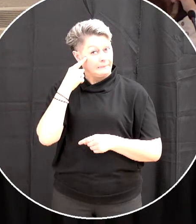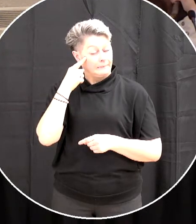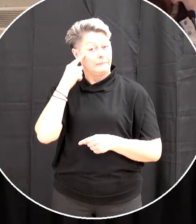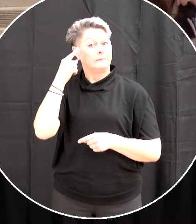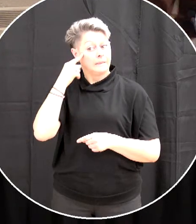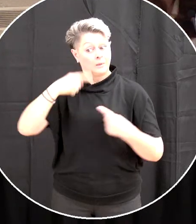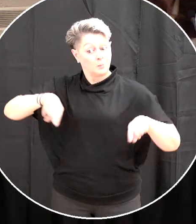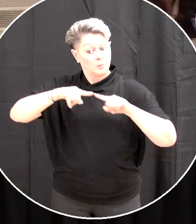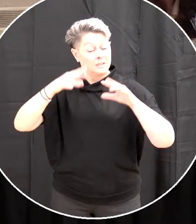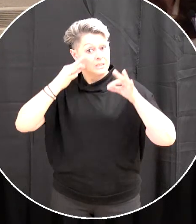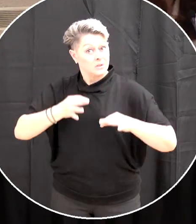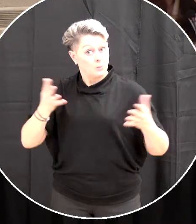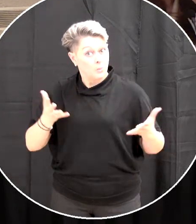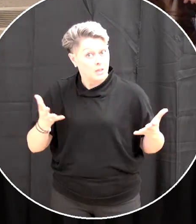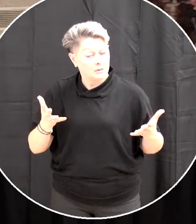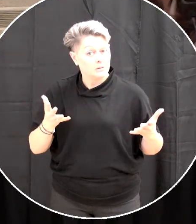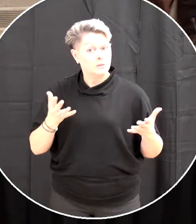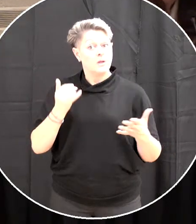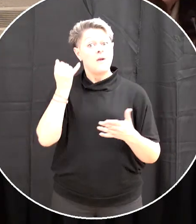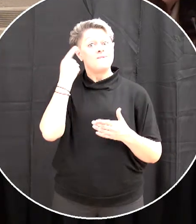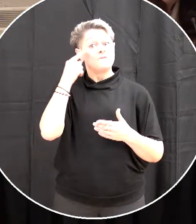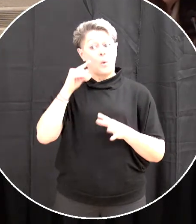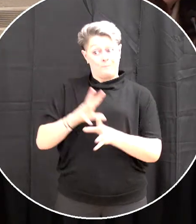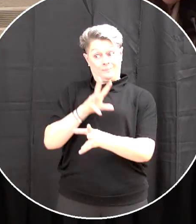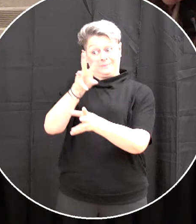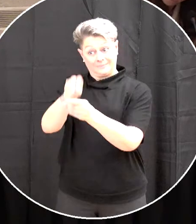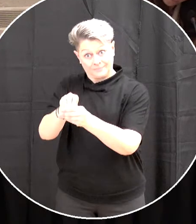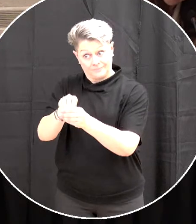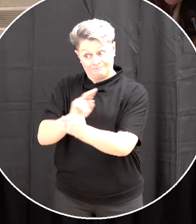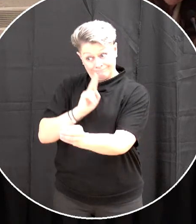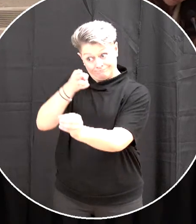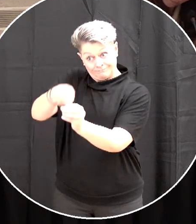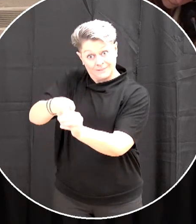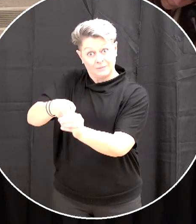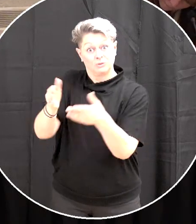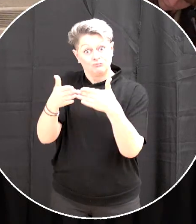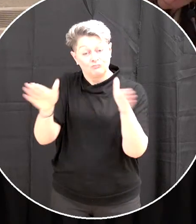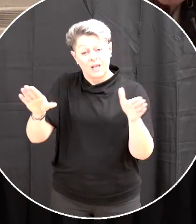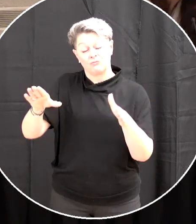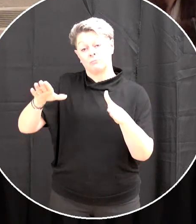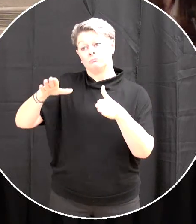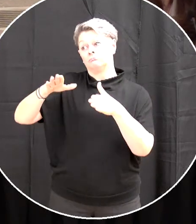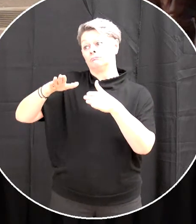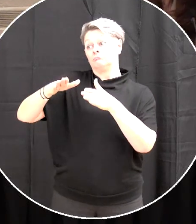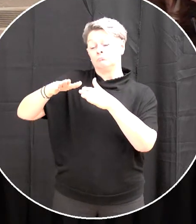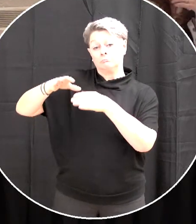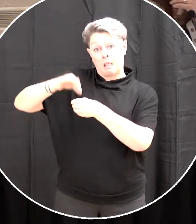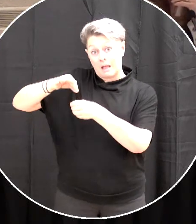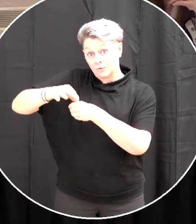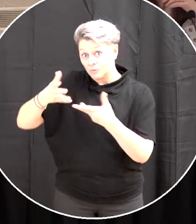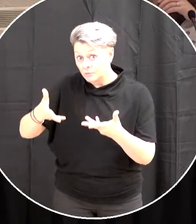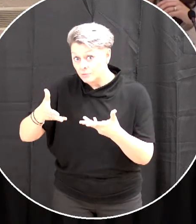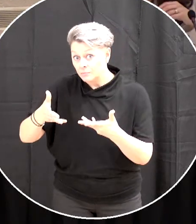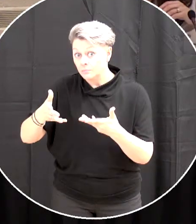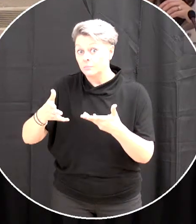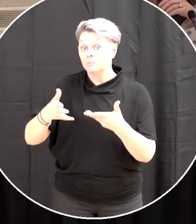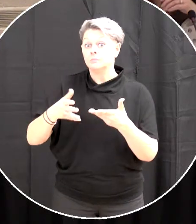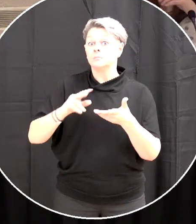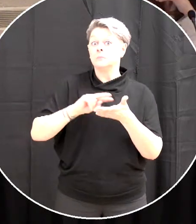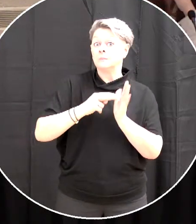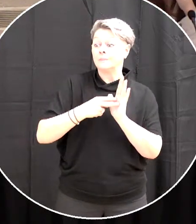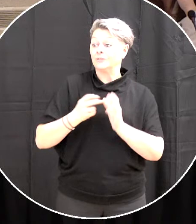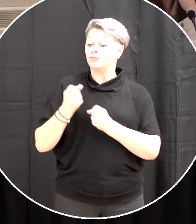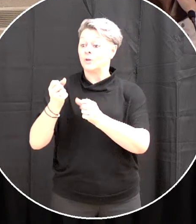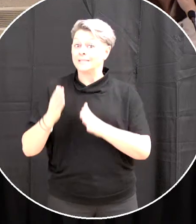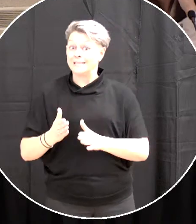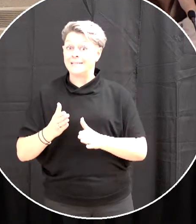was that in order to be able to participate in an election, a general election or a municipal election, sitting school board trustees would